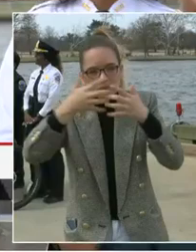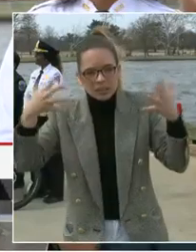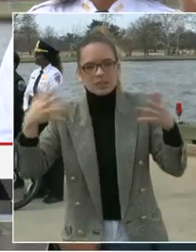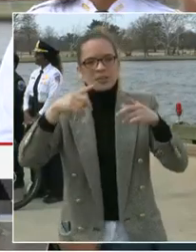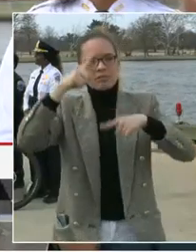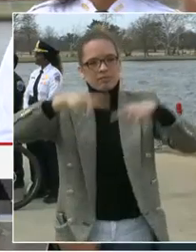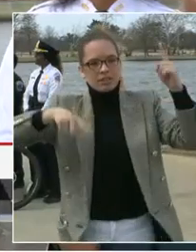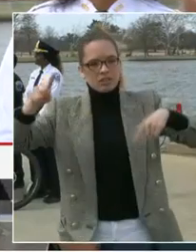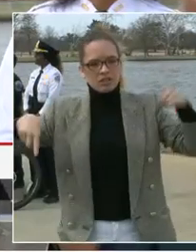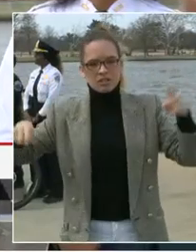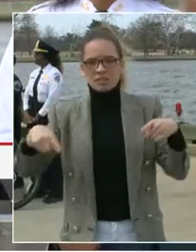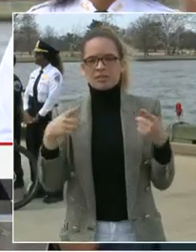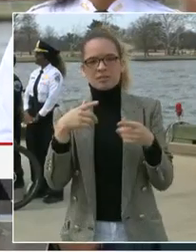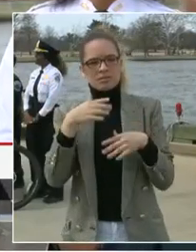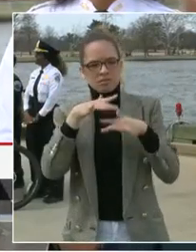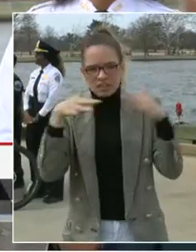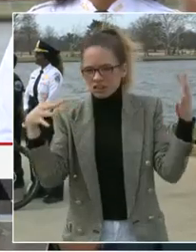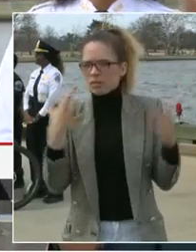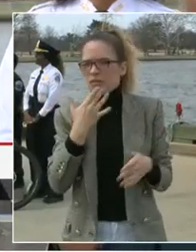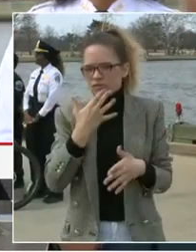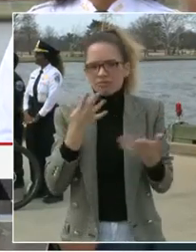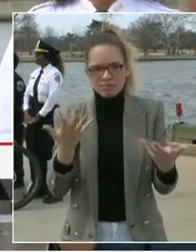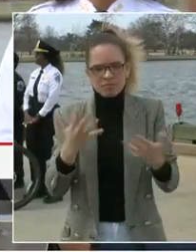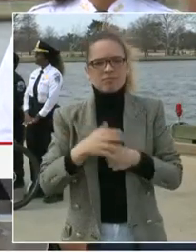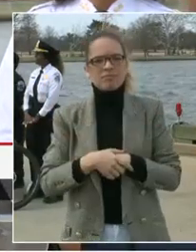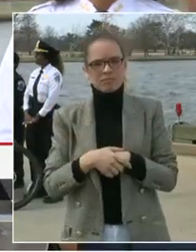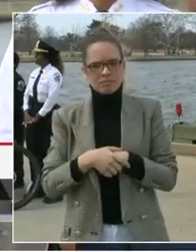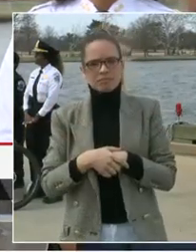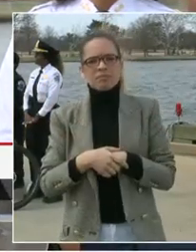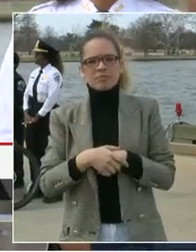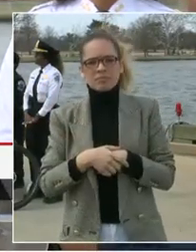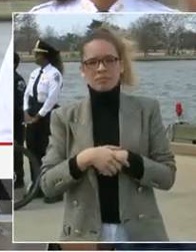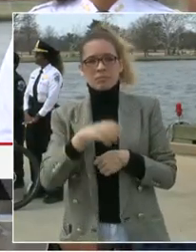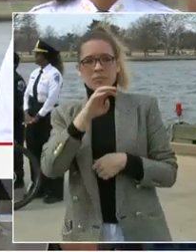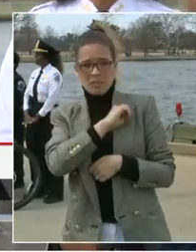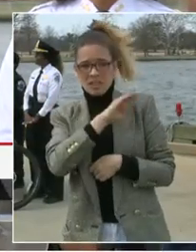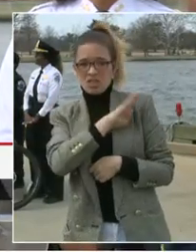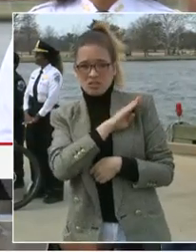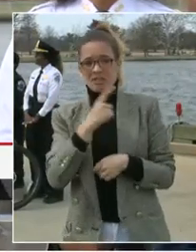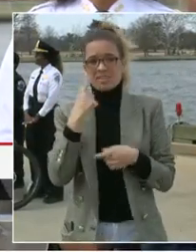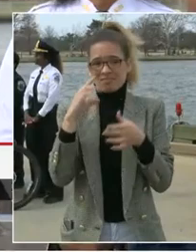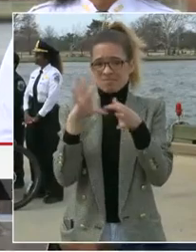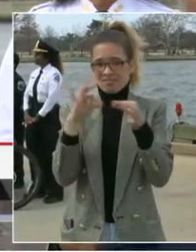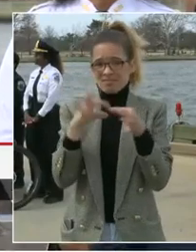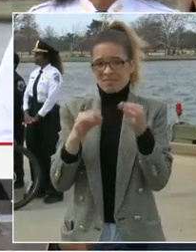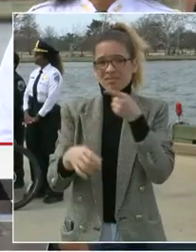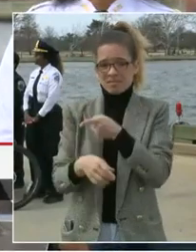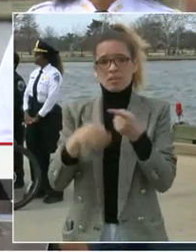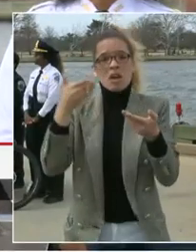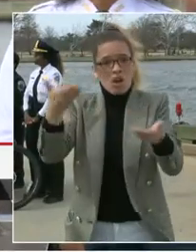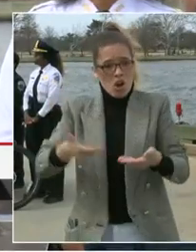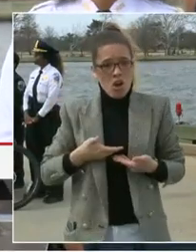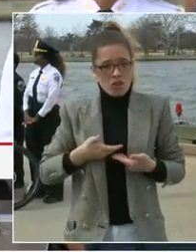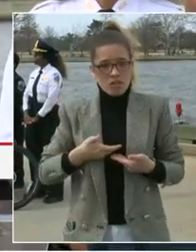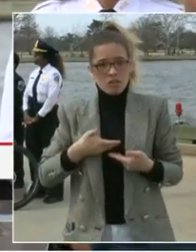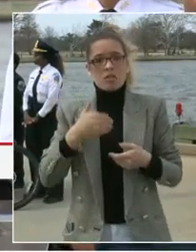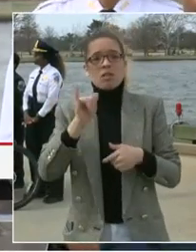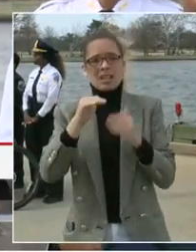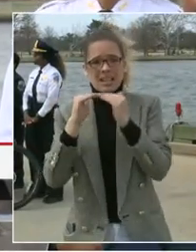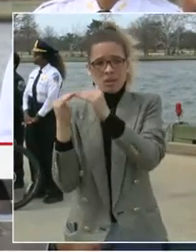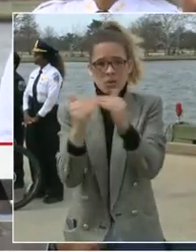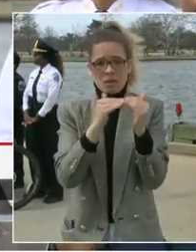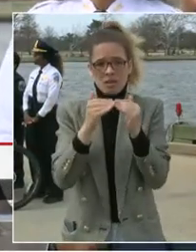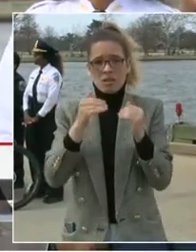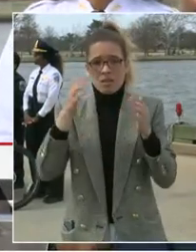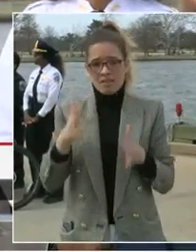every way. Additionally, as the mayor mentioned, we are seeking to hire a chief equity officer for the department. I